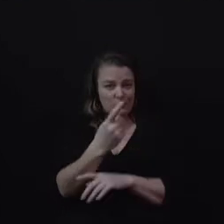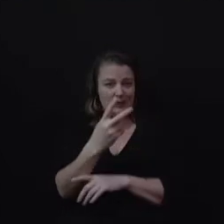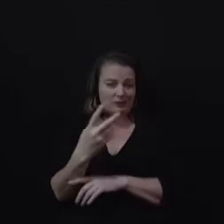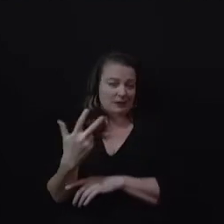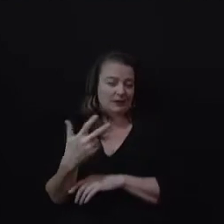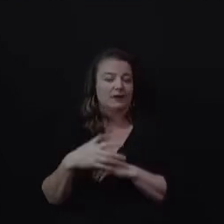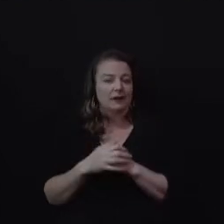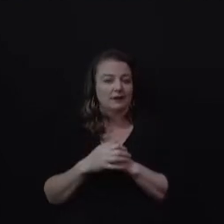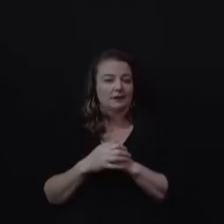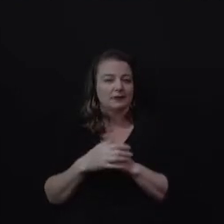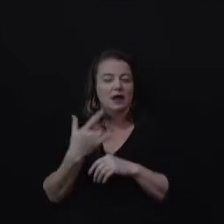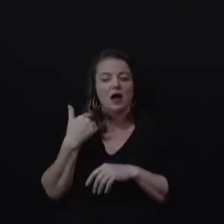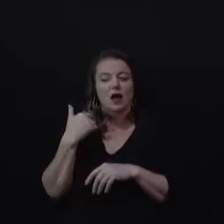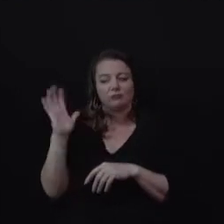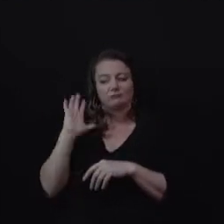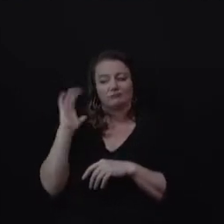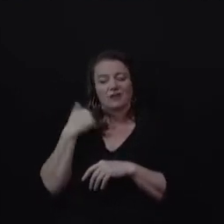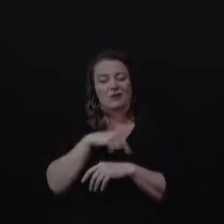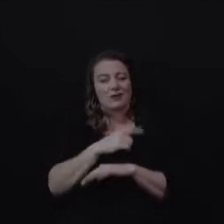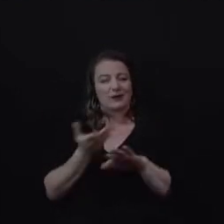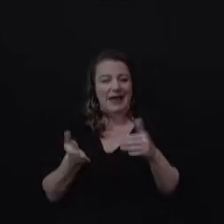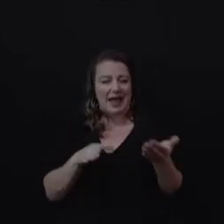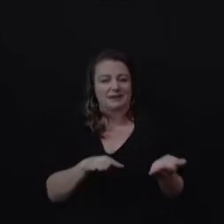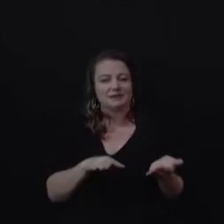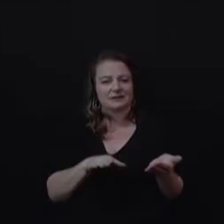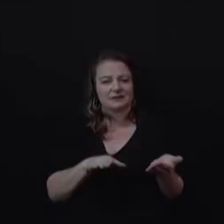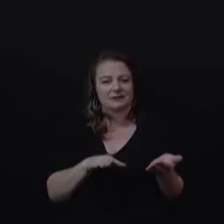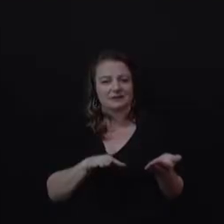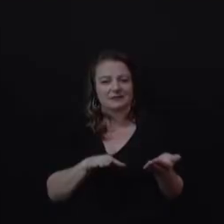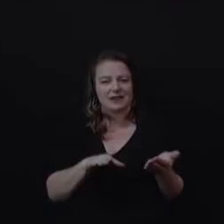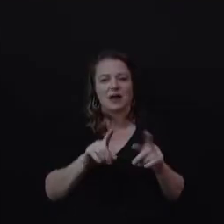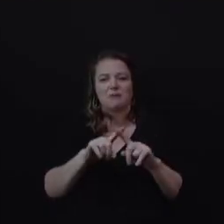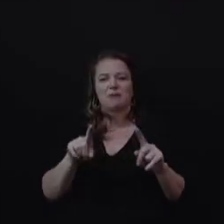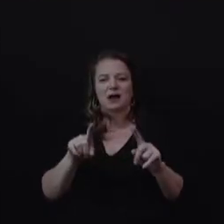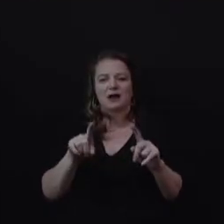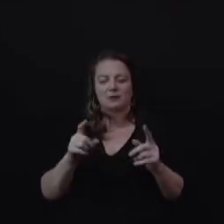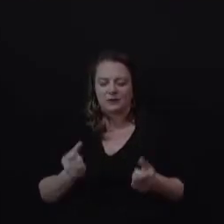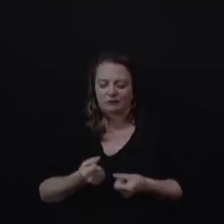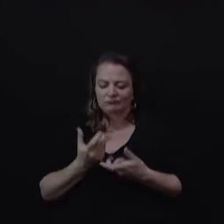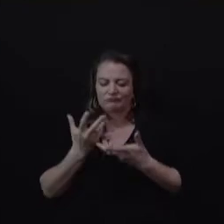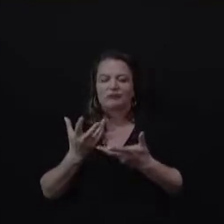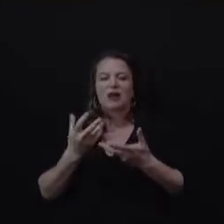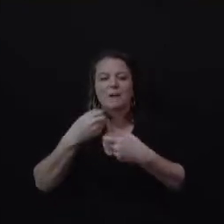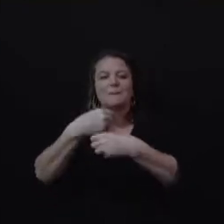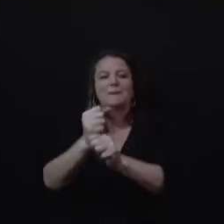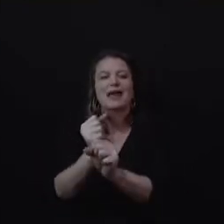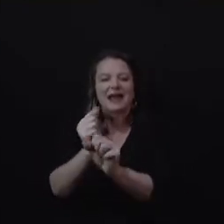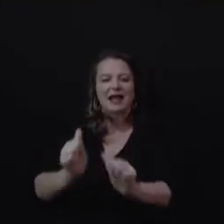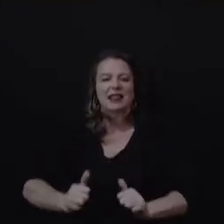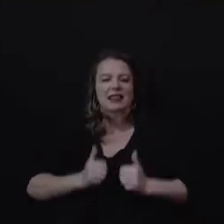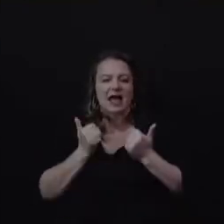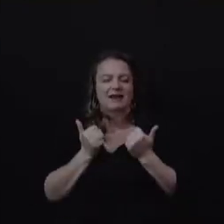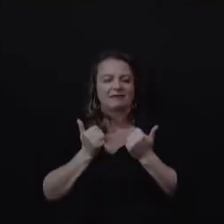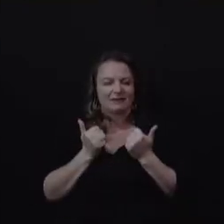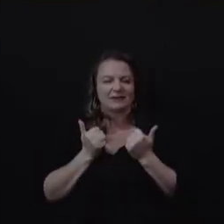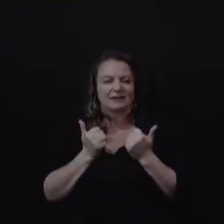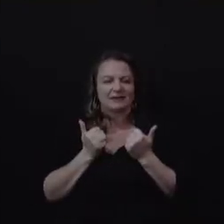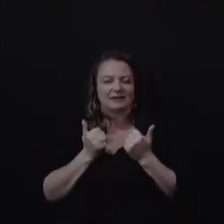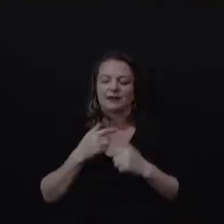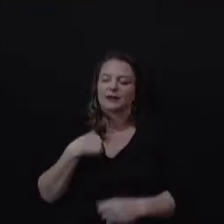we were dead, it says that we were made alive. You know, we're not